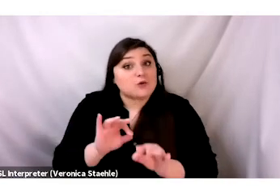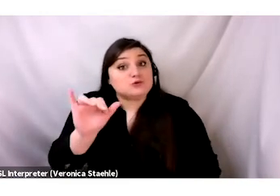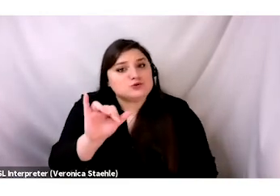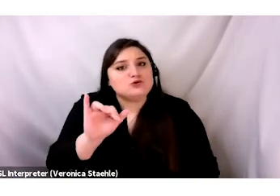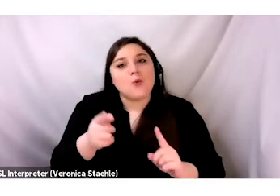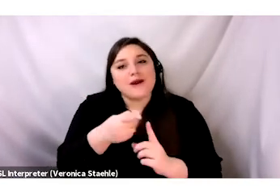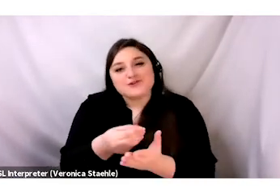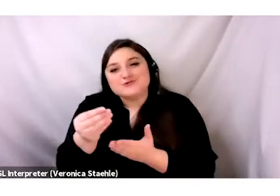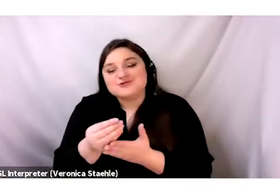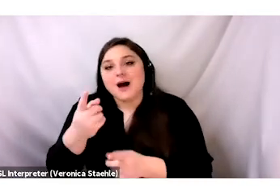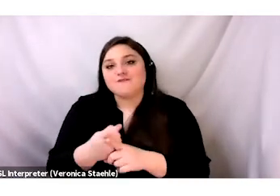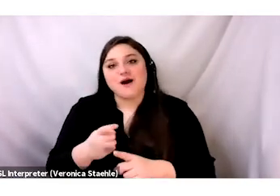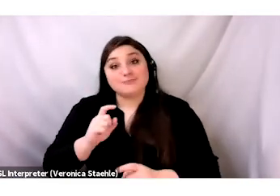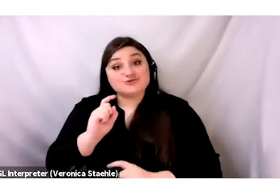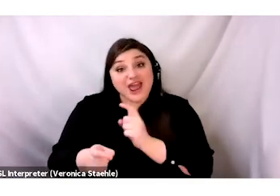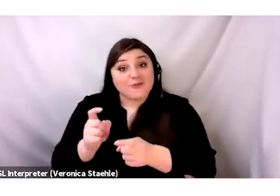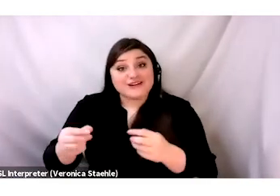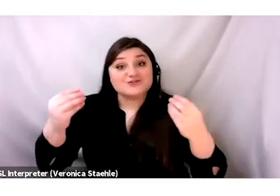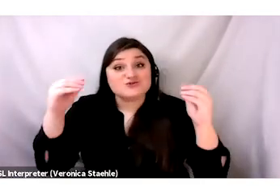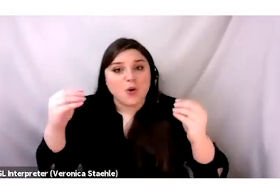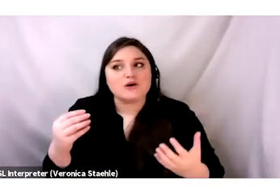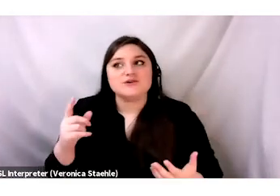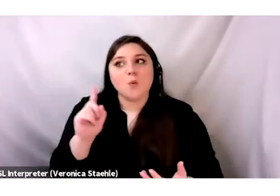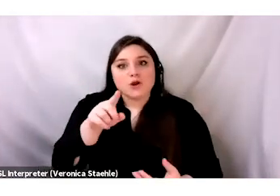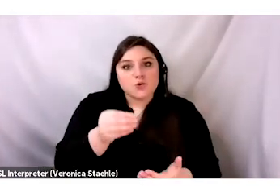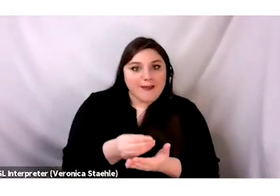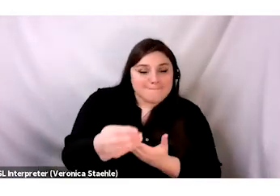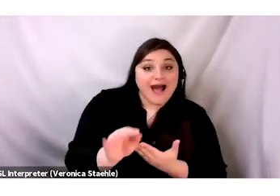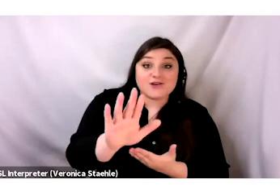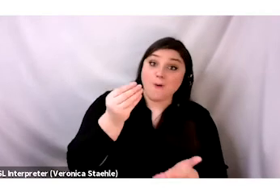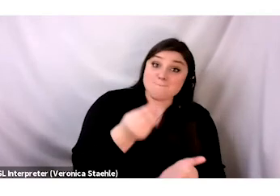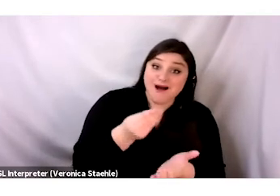really, use our money towards the benefit of a community.